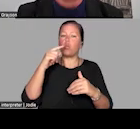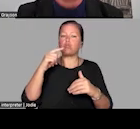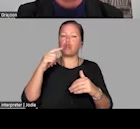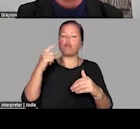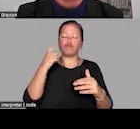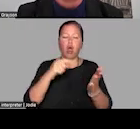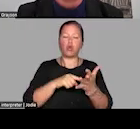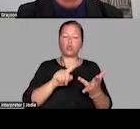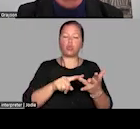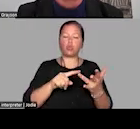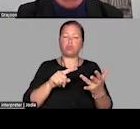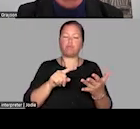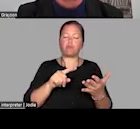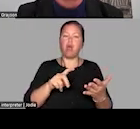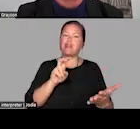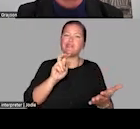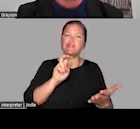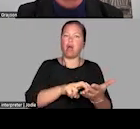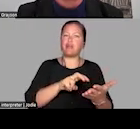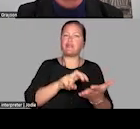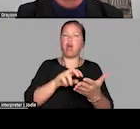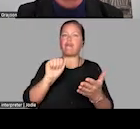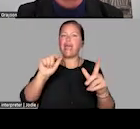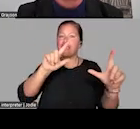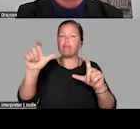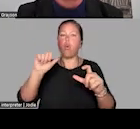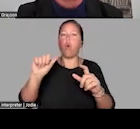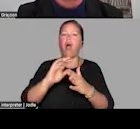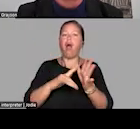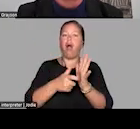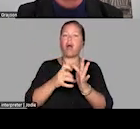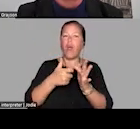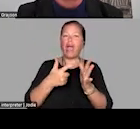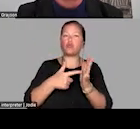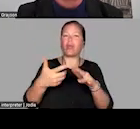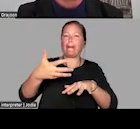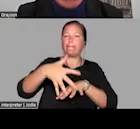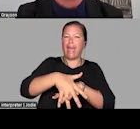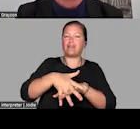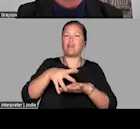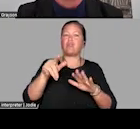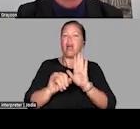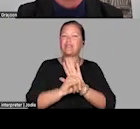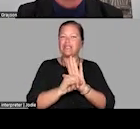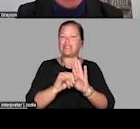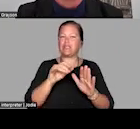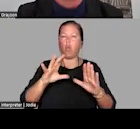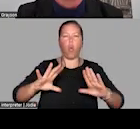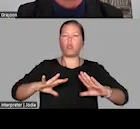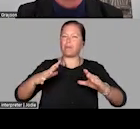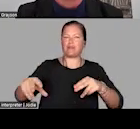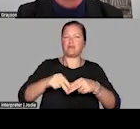of kind of camera hardware could embed some of this identity and attribution automatically.